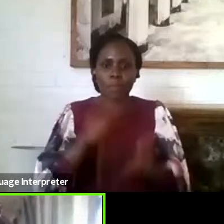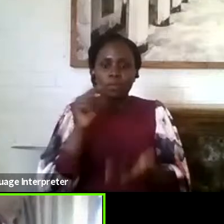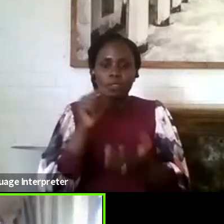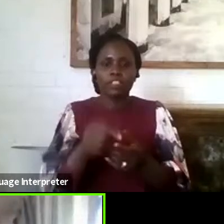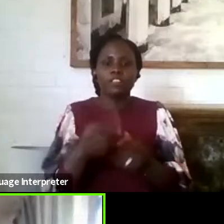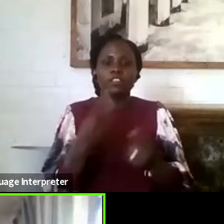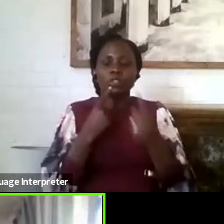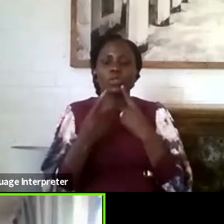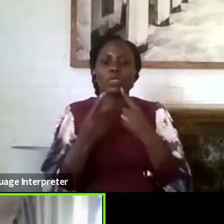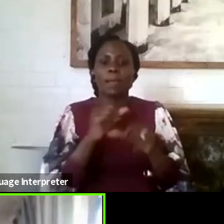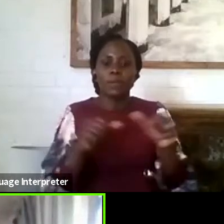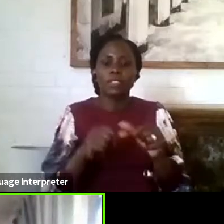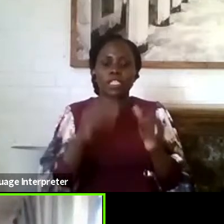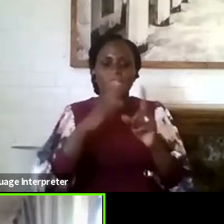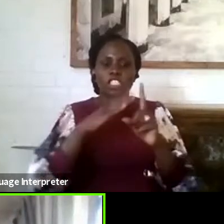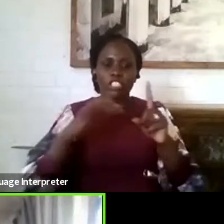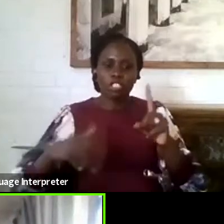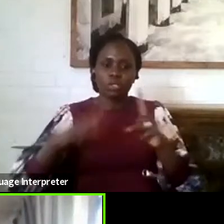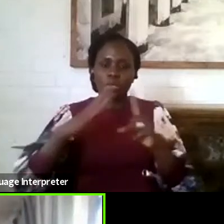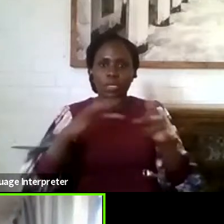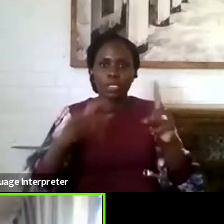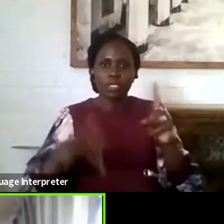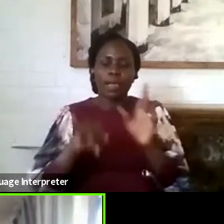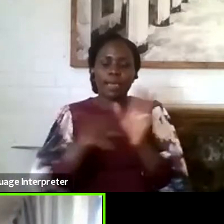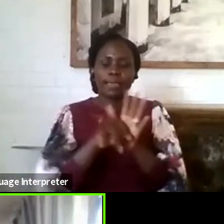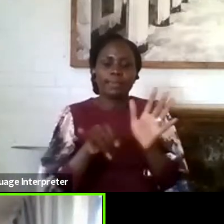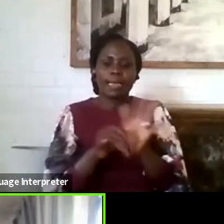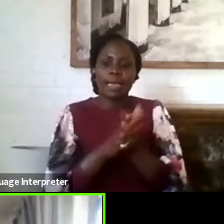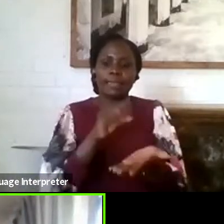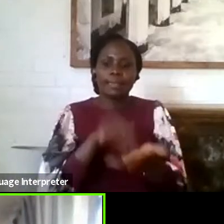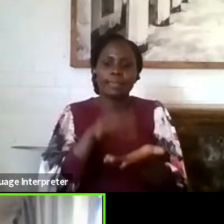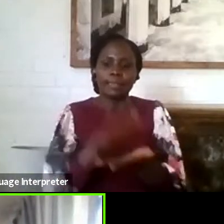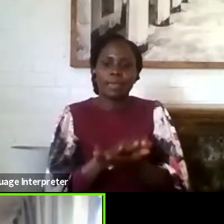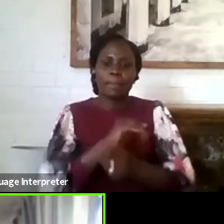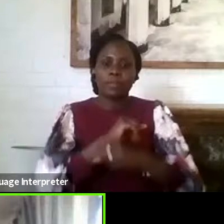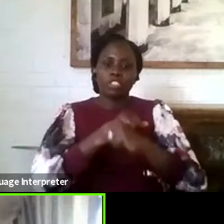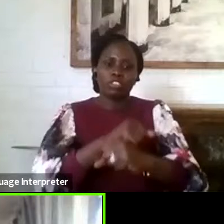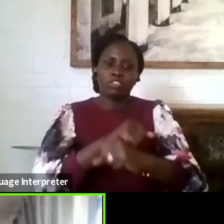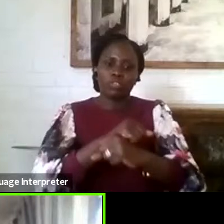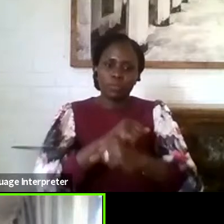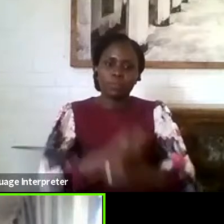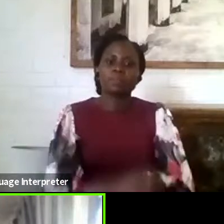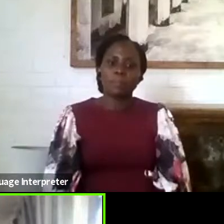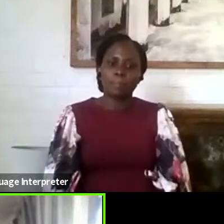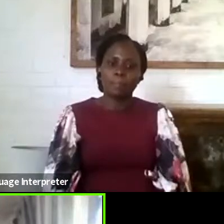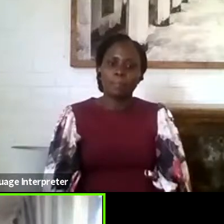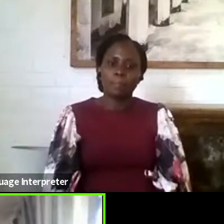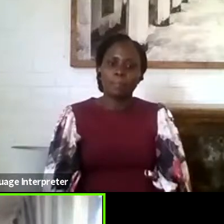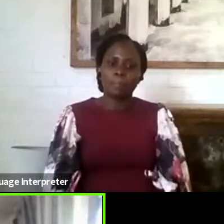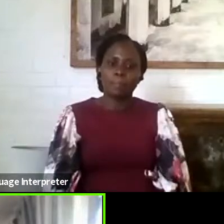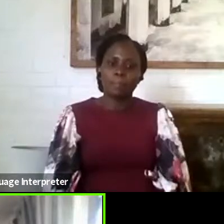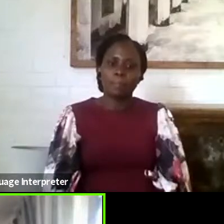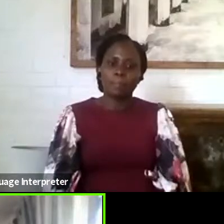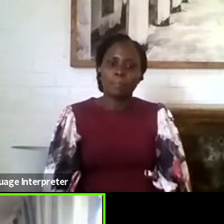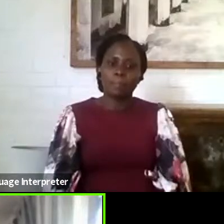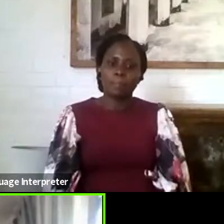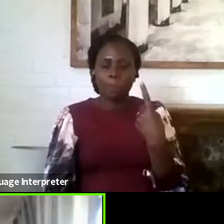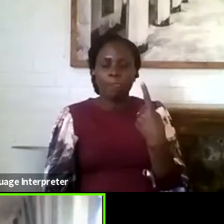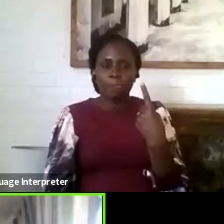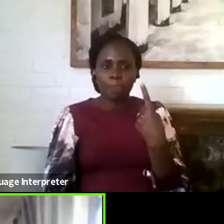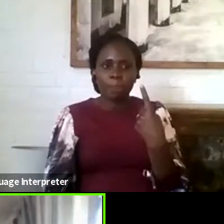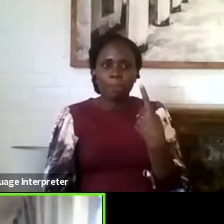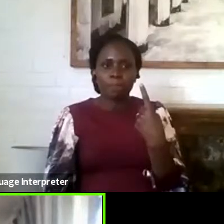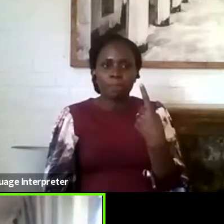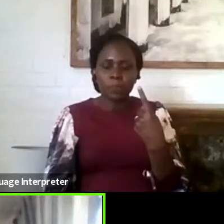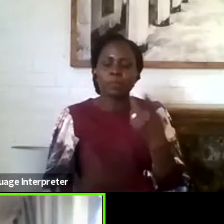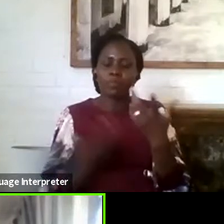digital identity and data protection dilemma. The first of this is purpose limitation.